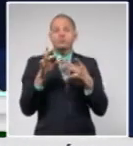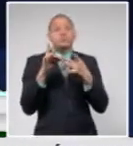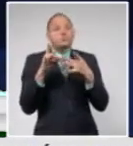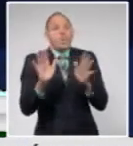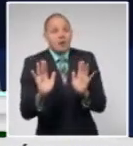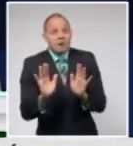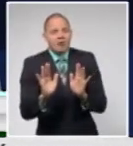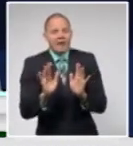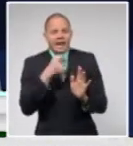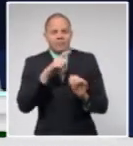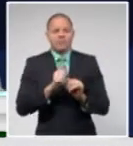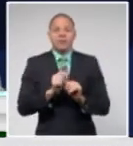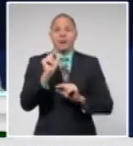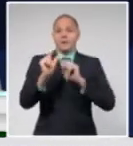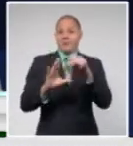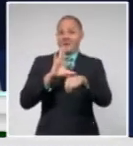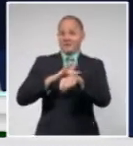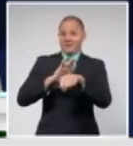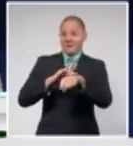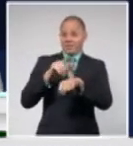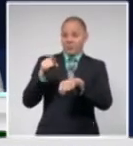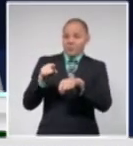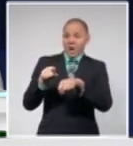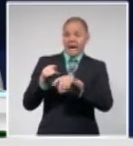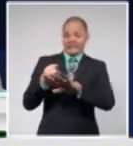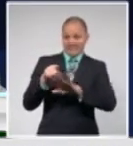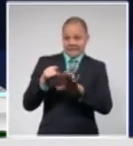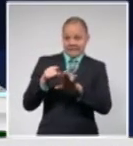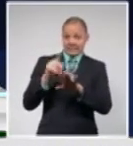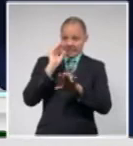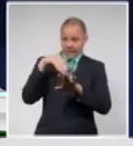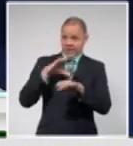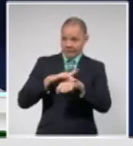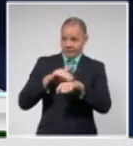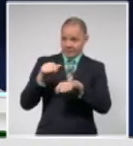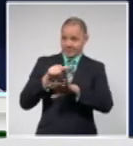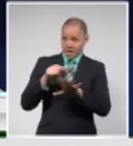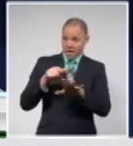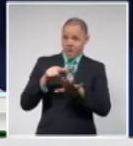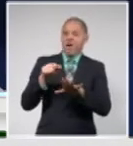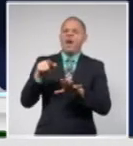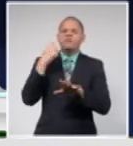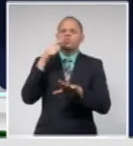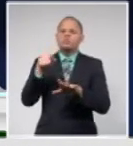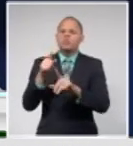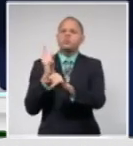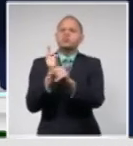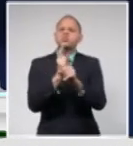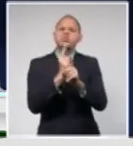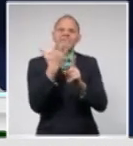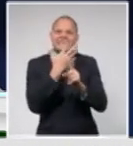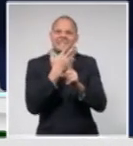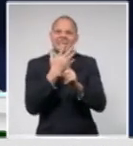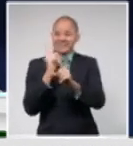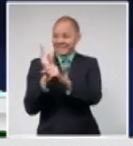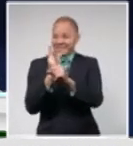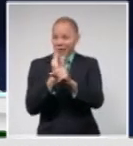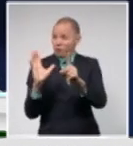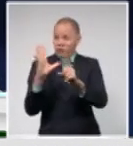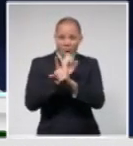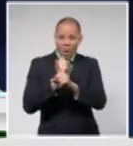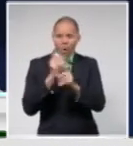been imported cases. 10 patients are male and 15 are female, which maintains a balance